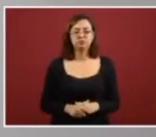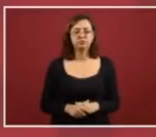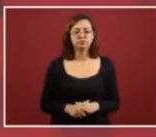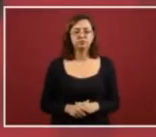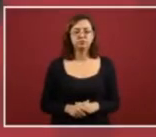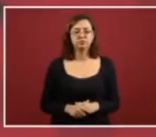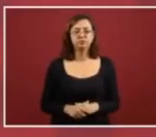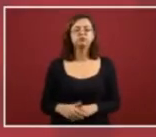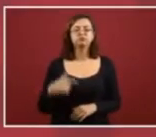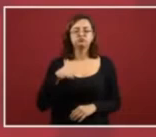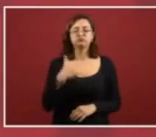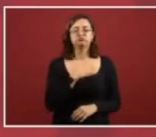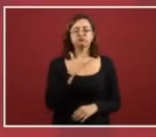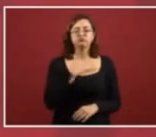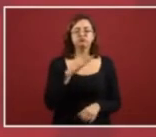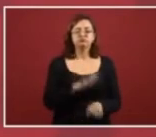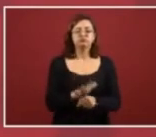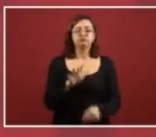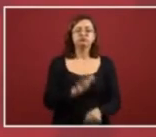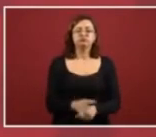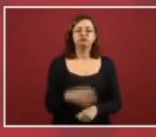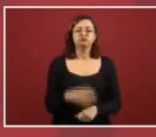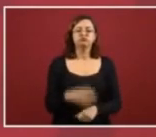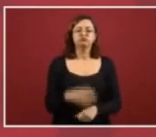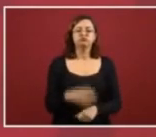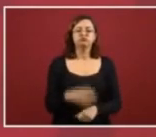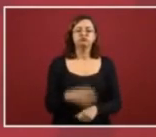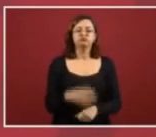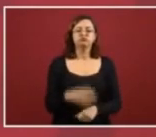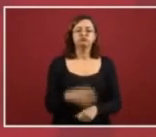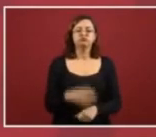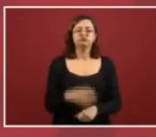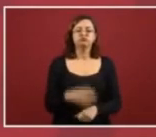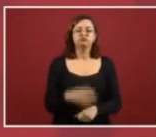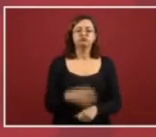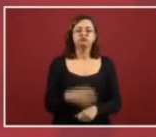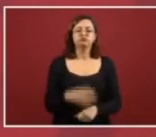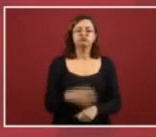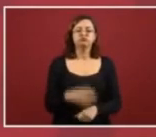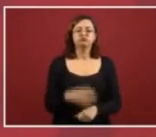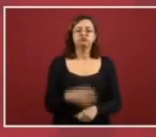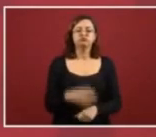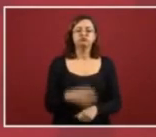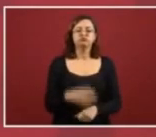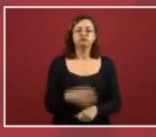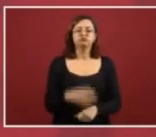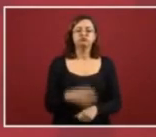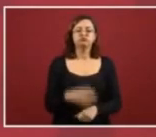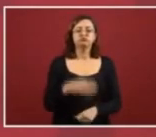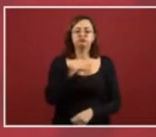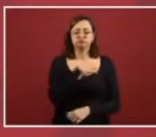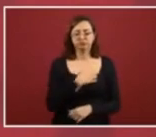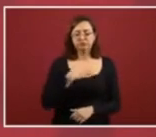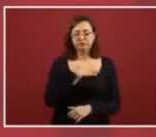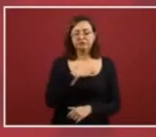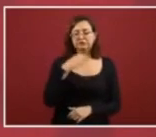Estoy satisfecho con eso. Falta muy poco. I am satisfied with that, and we need very little more.